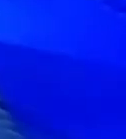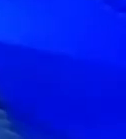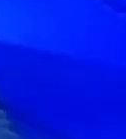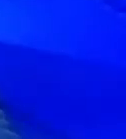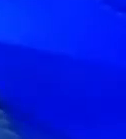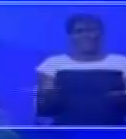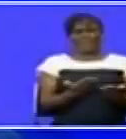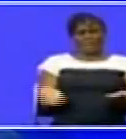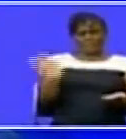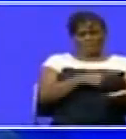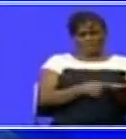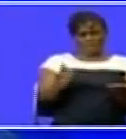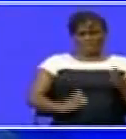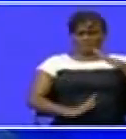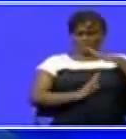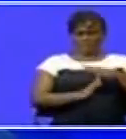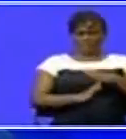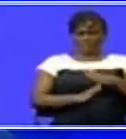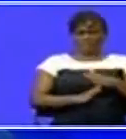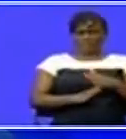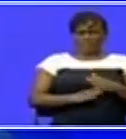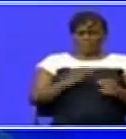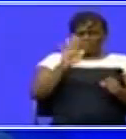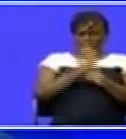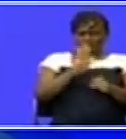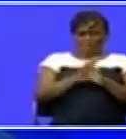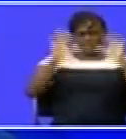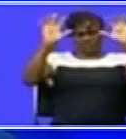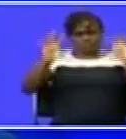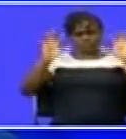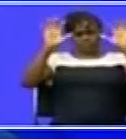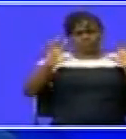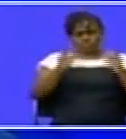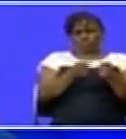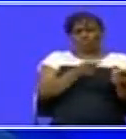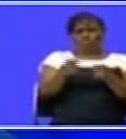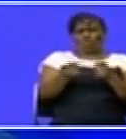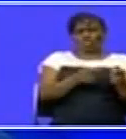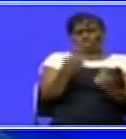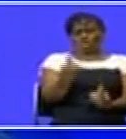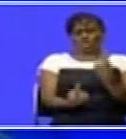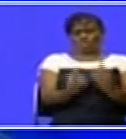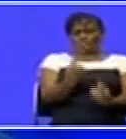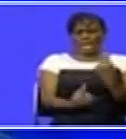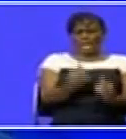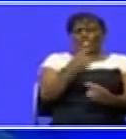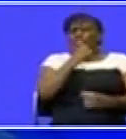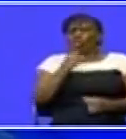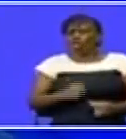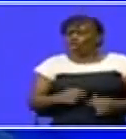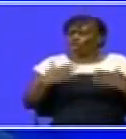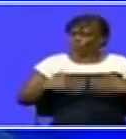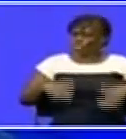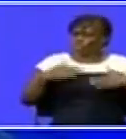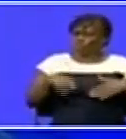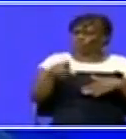Welcome back to Weekend Prime. Now, despite several initiatives and campaigns mounted to curb the lynching of the gray-haired elderly people